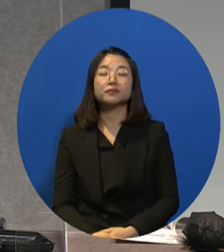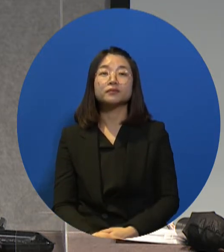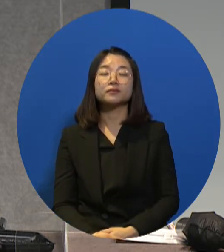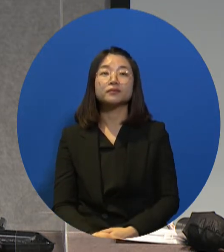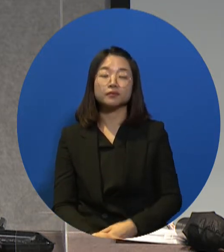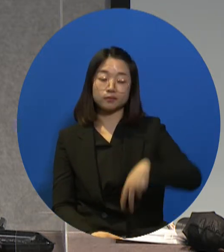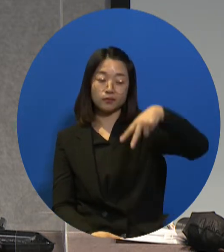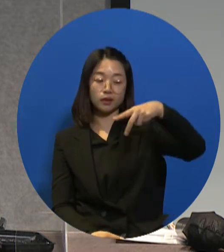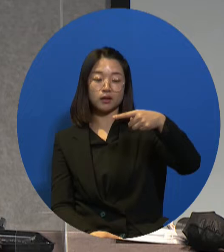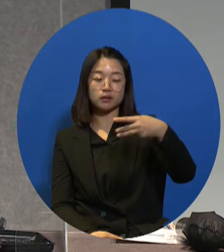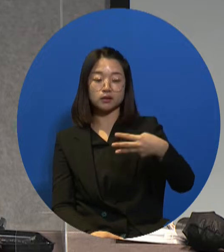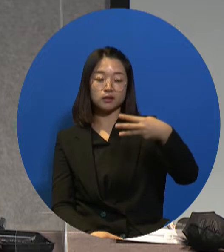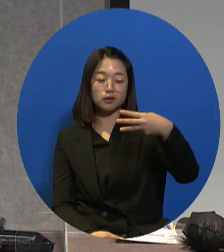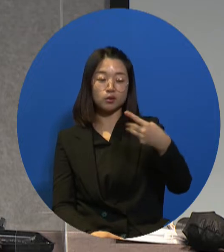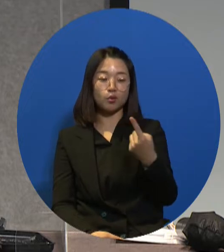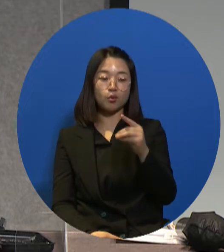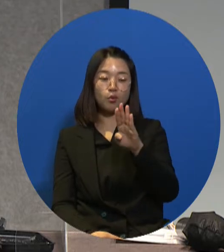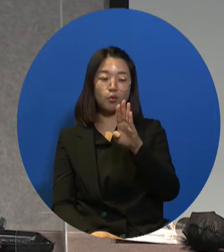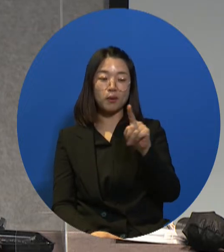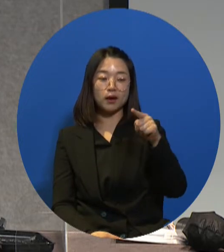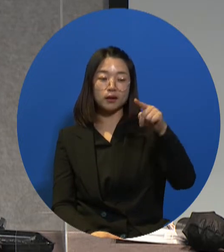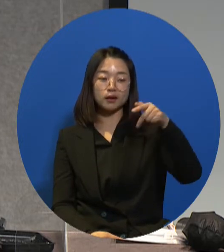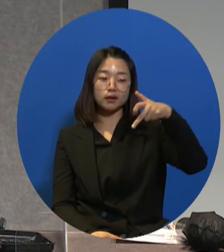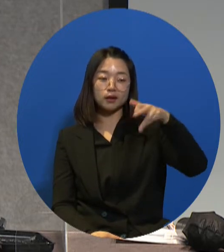are going to learn more about a specific case in